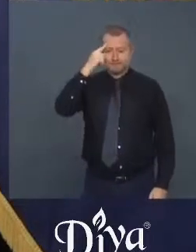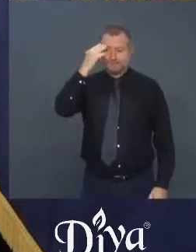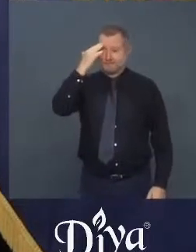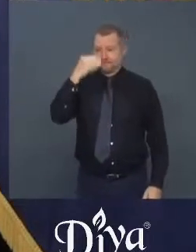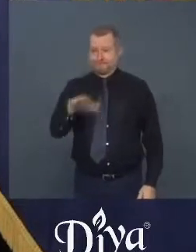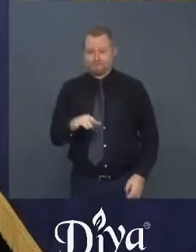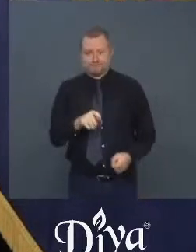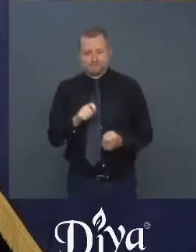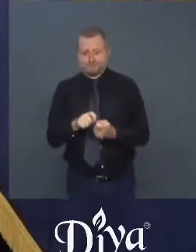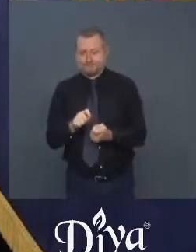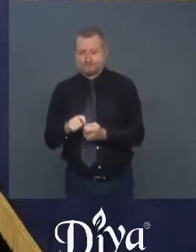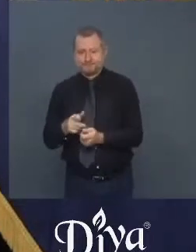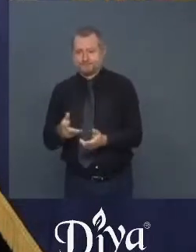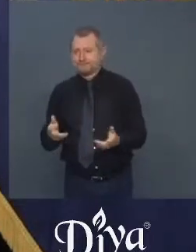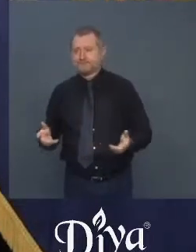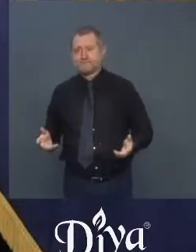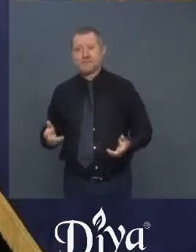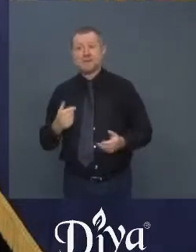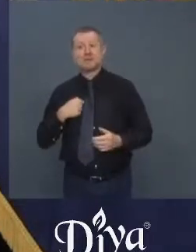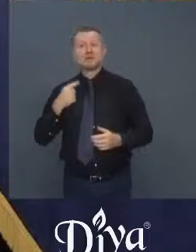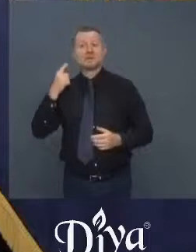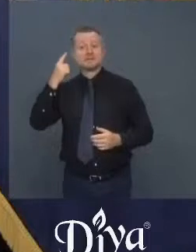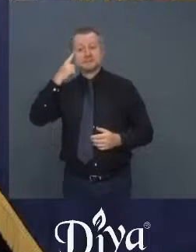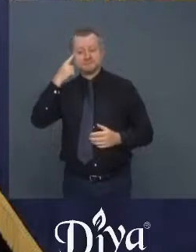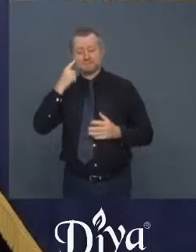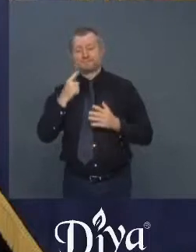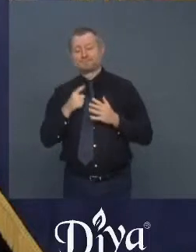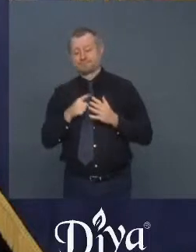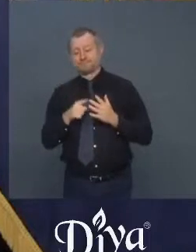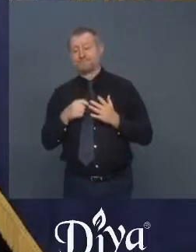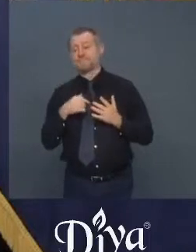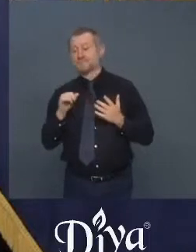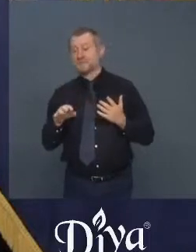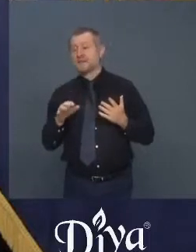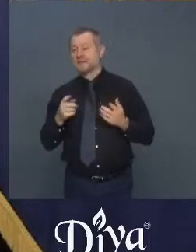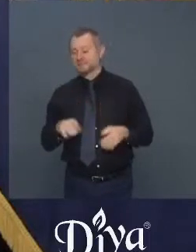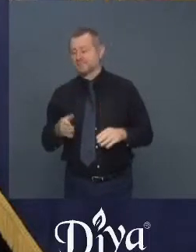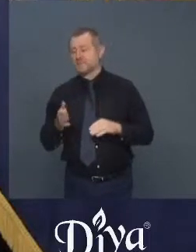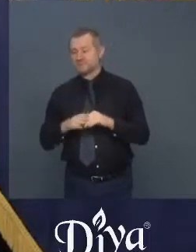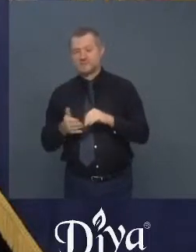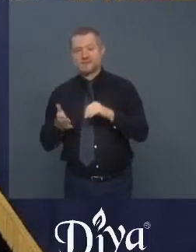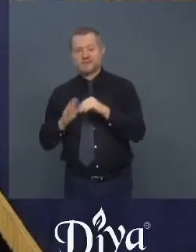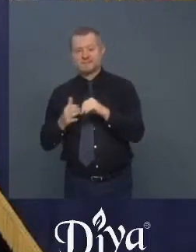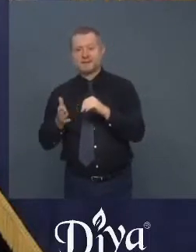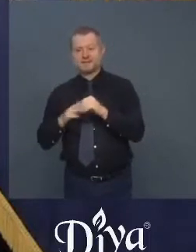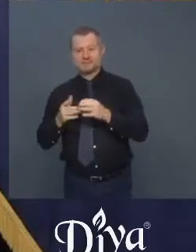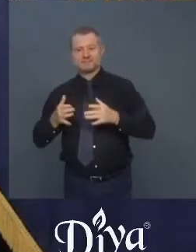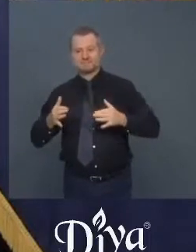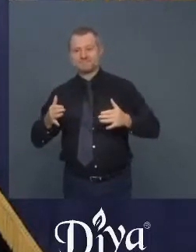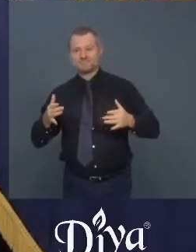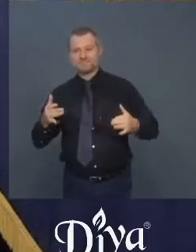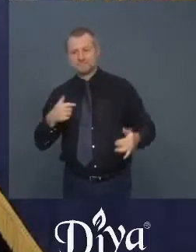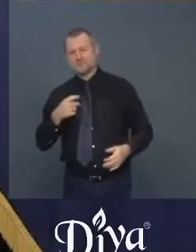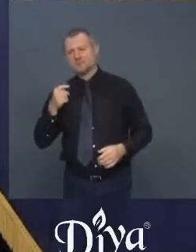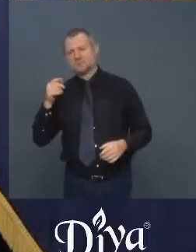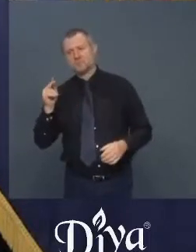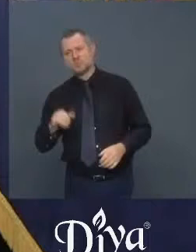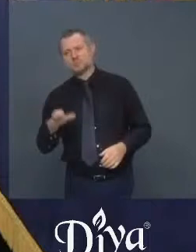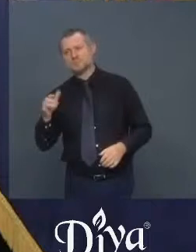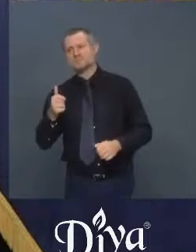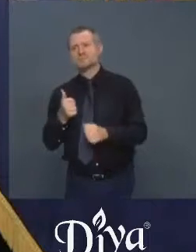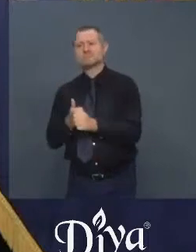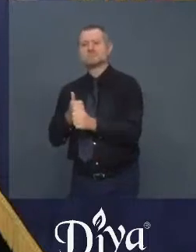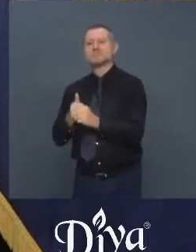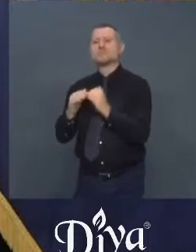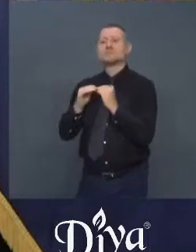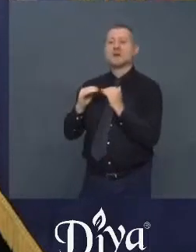I think it's these constellation of issues, and that's what I'm trying to say in the New York City Stabilization and Recovery